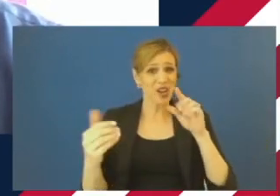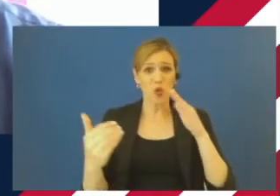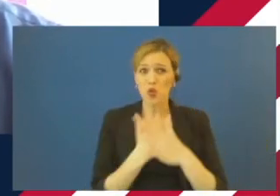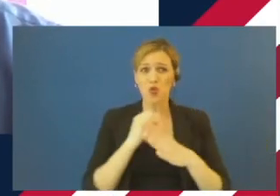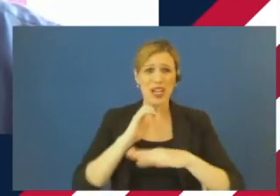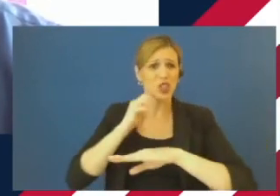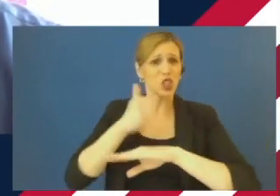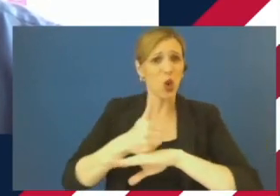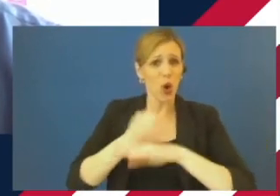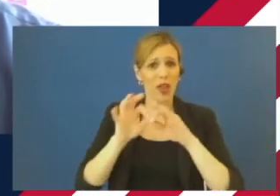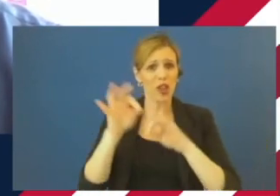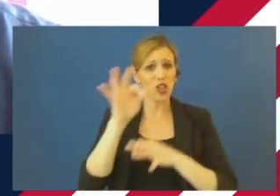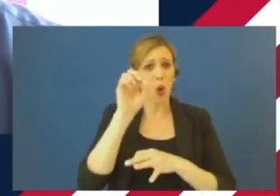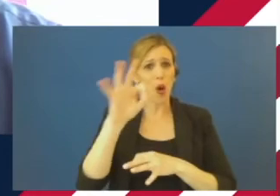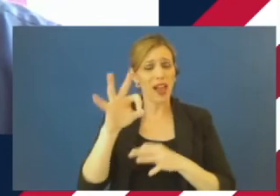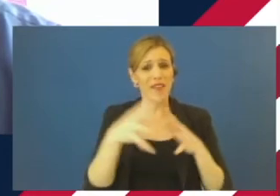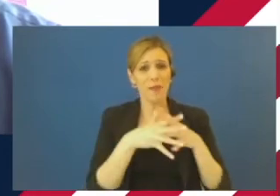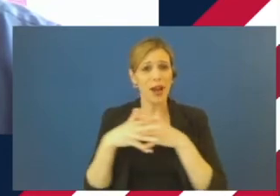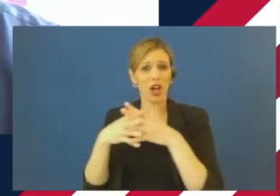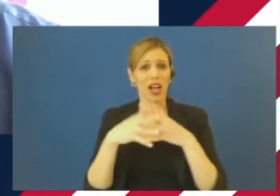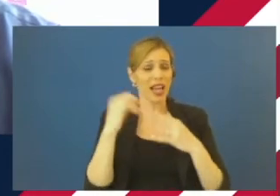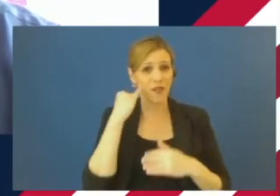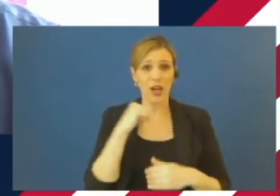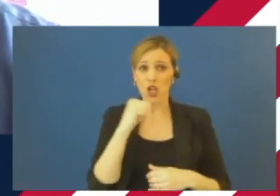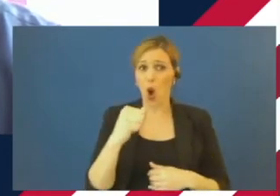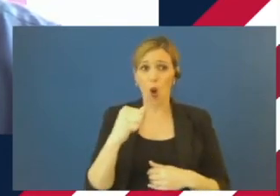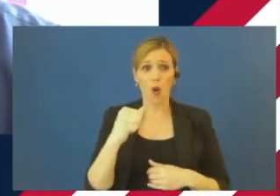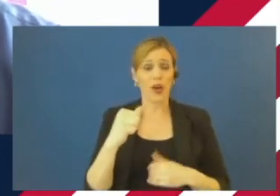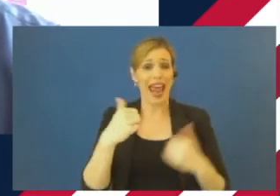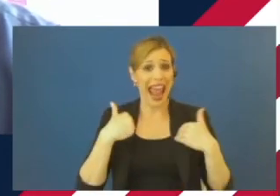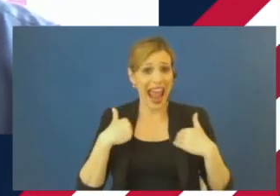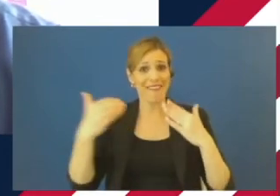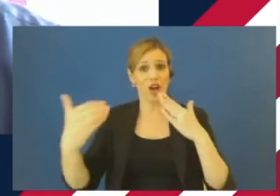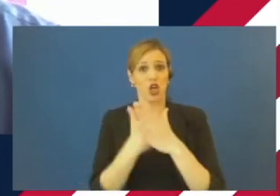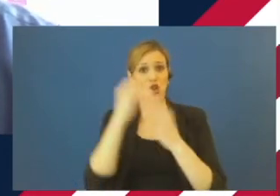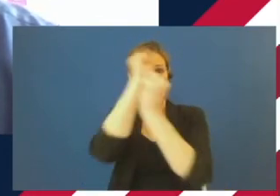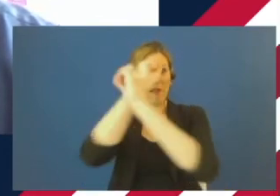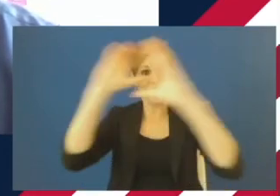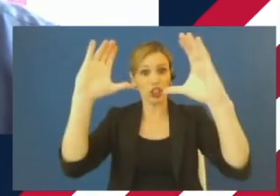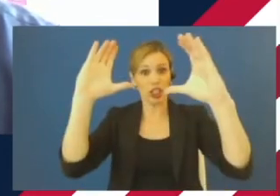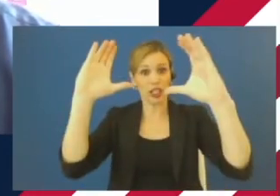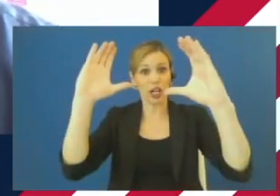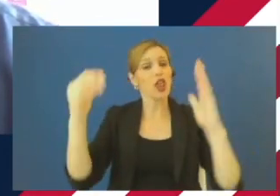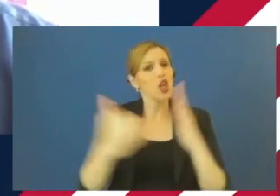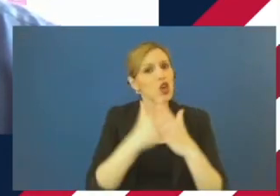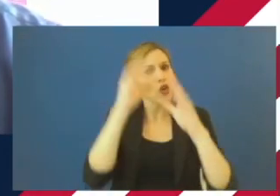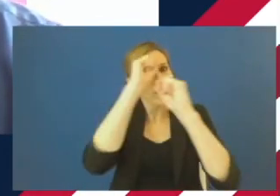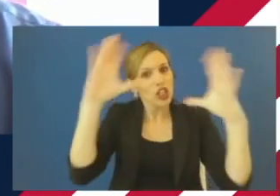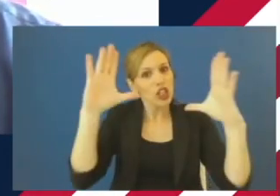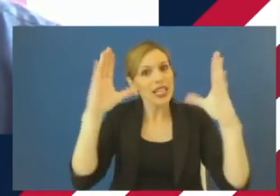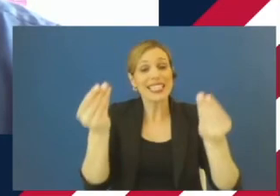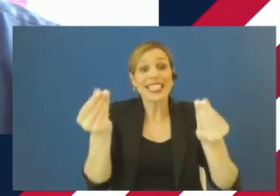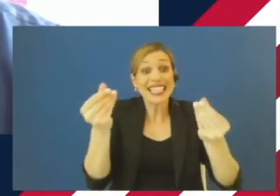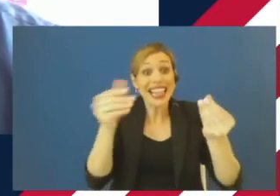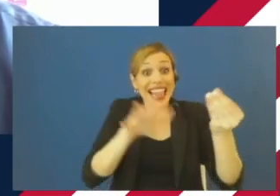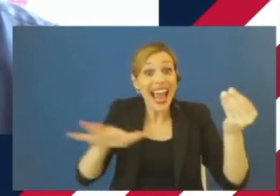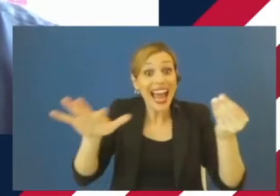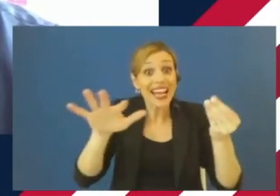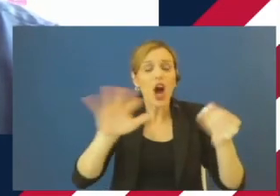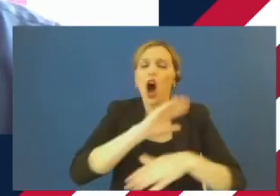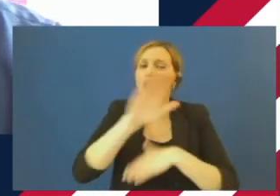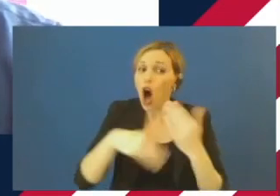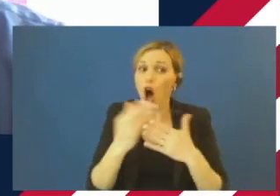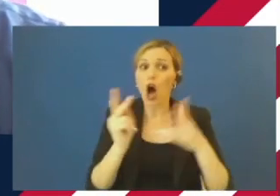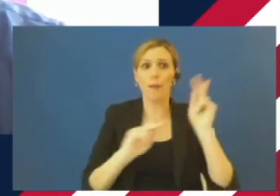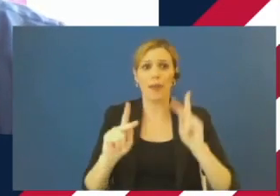bold vision of America as a land where all people are created equal, regardless of your skin color, and where a promise of